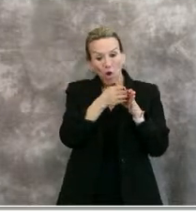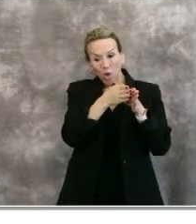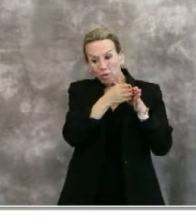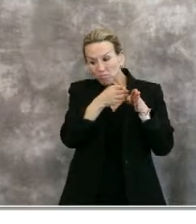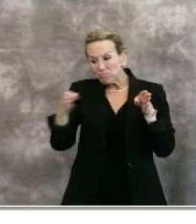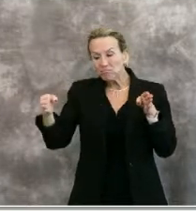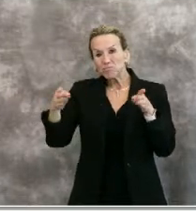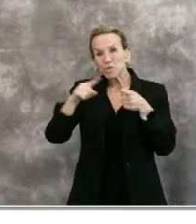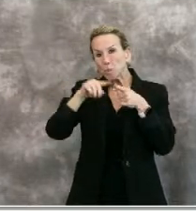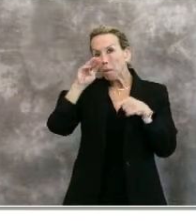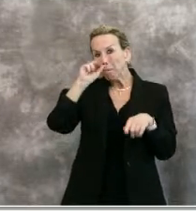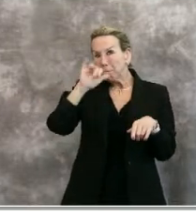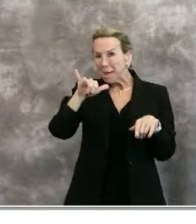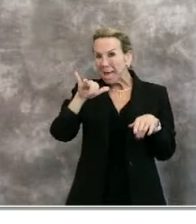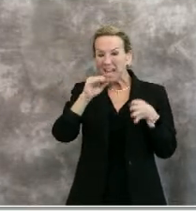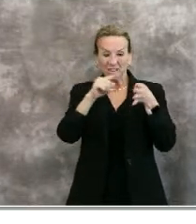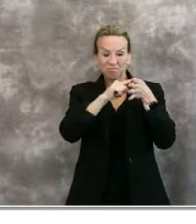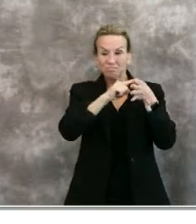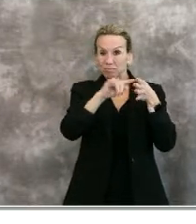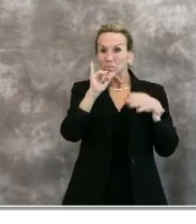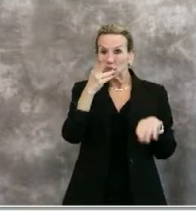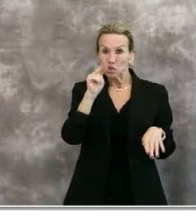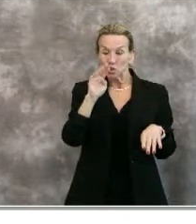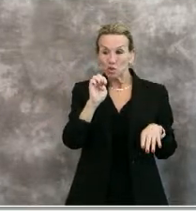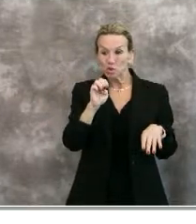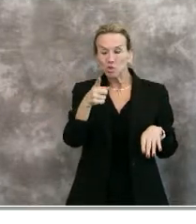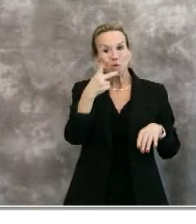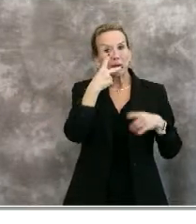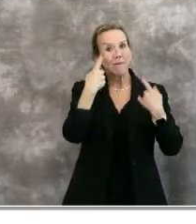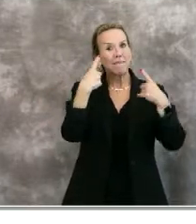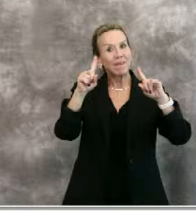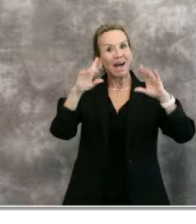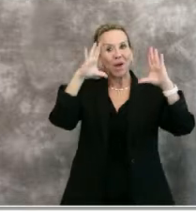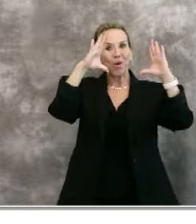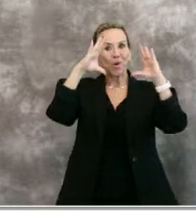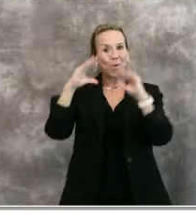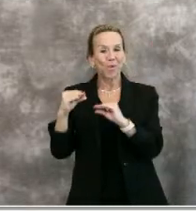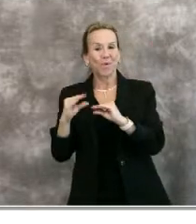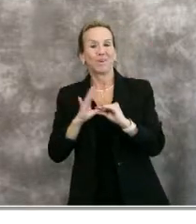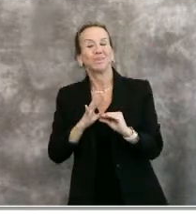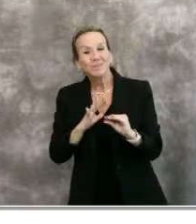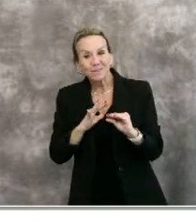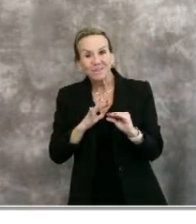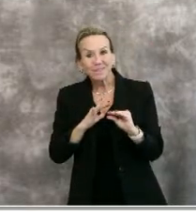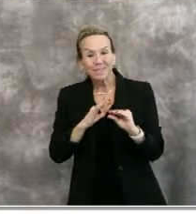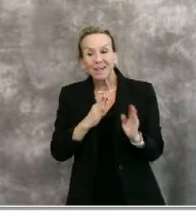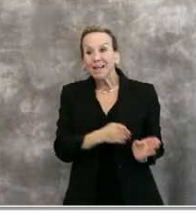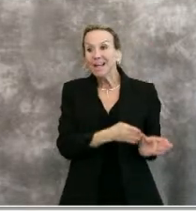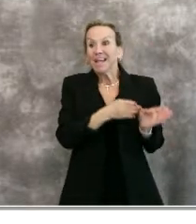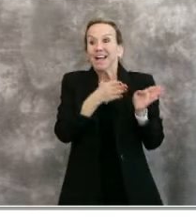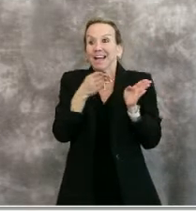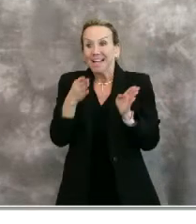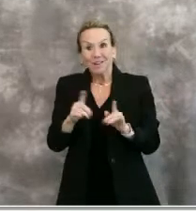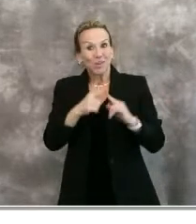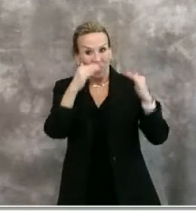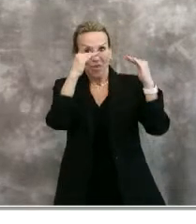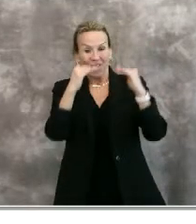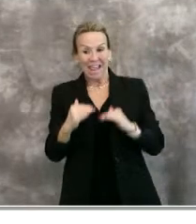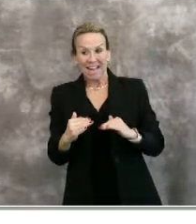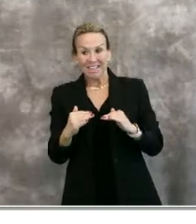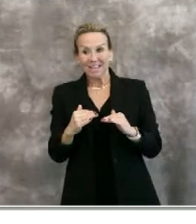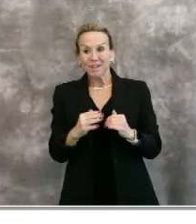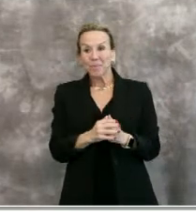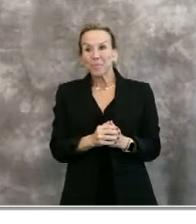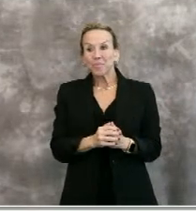beginning of June, we had flattened the curve. In the next slide,